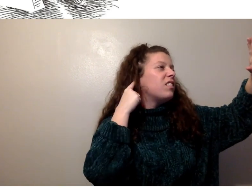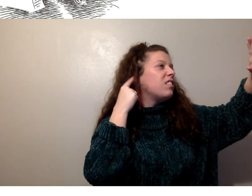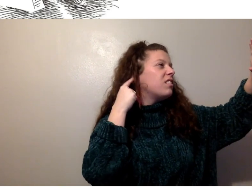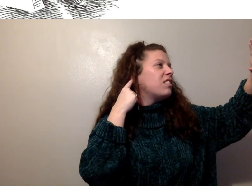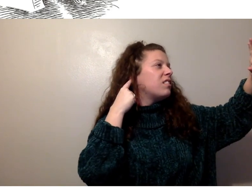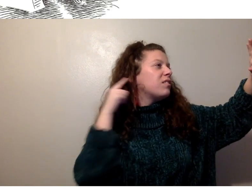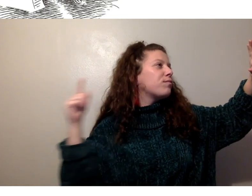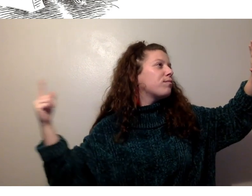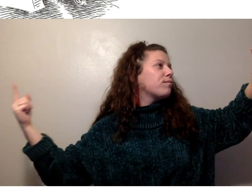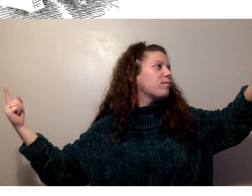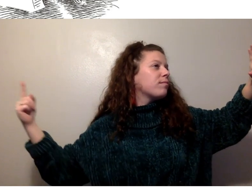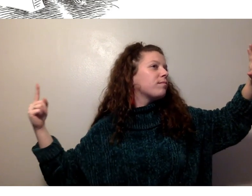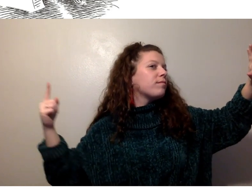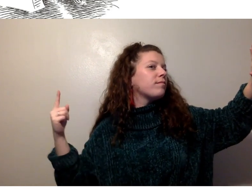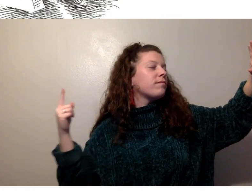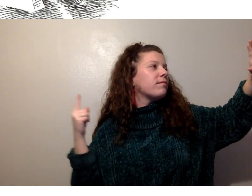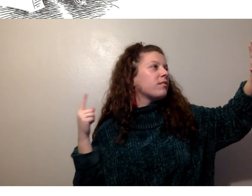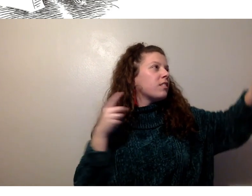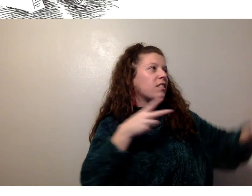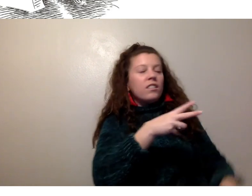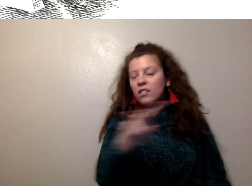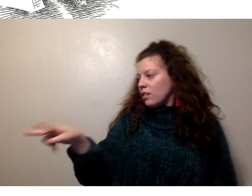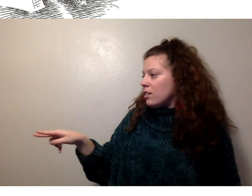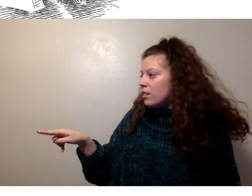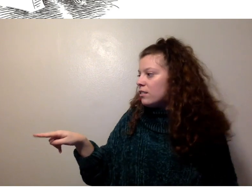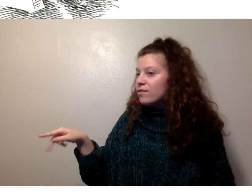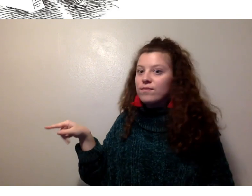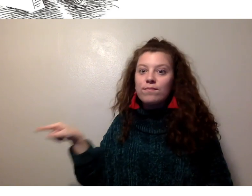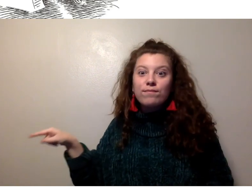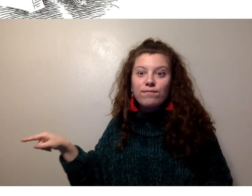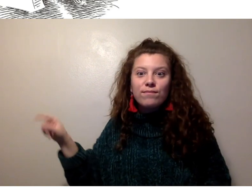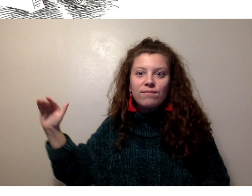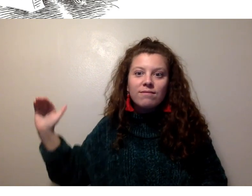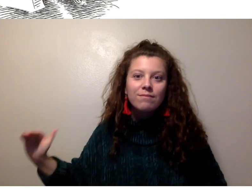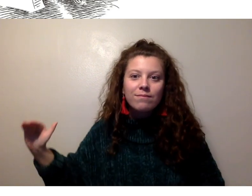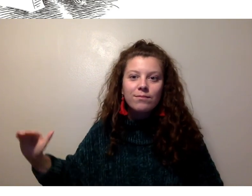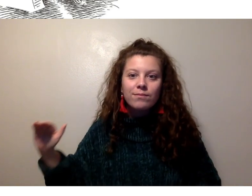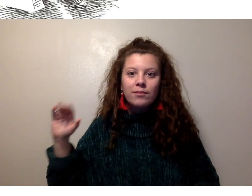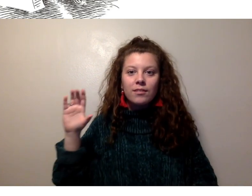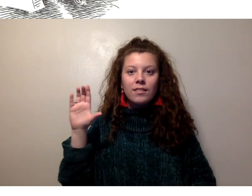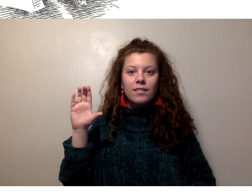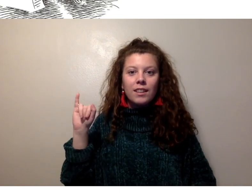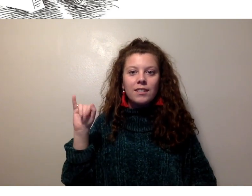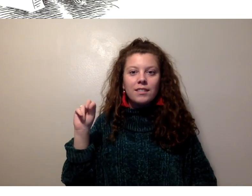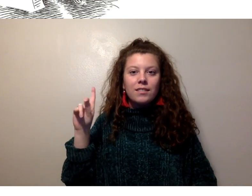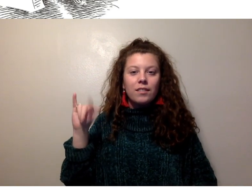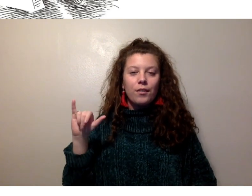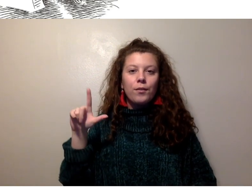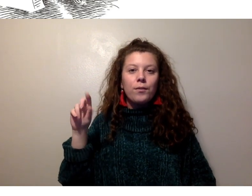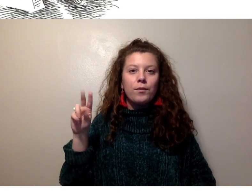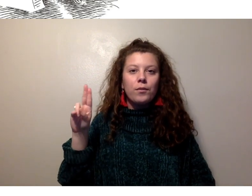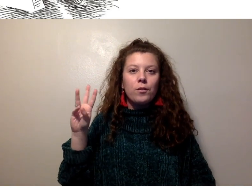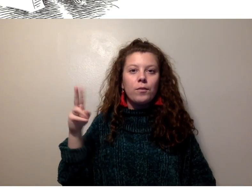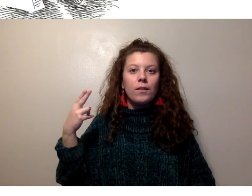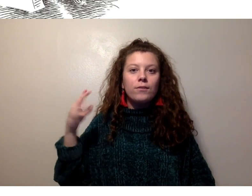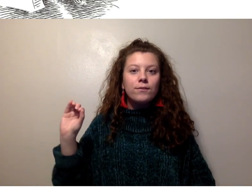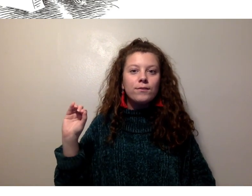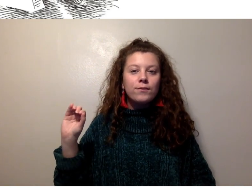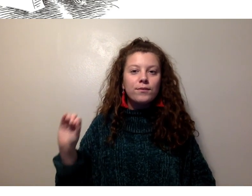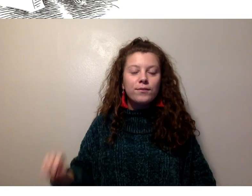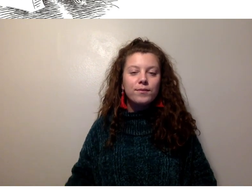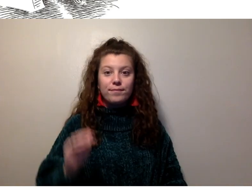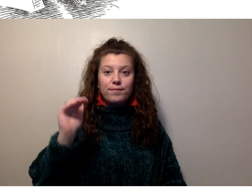of a dove. He turned around fast and he saw a small Who, Cindy Lou Who was not more than